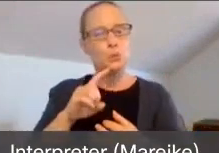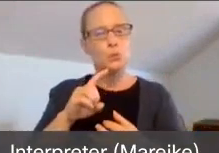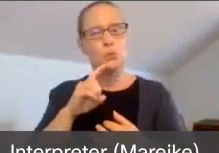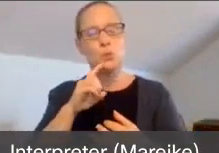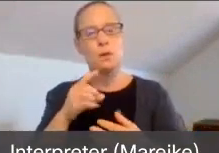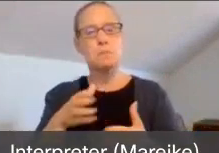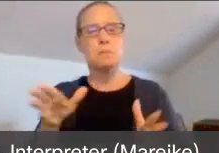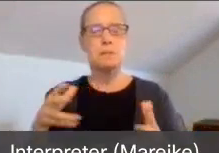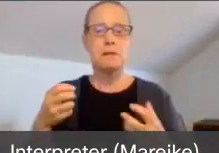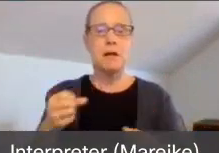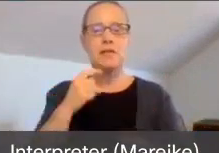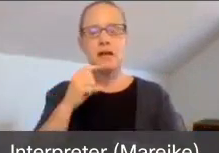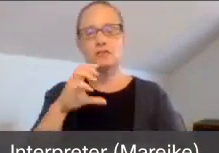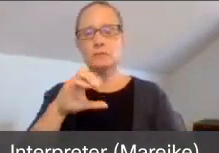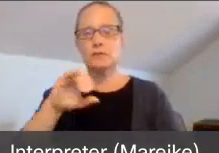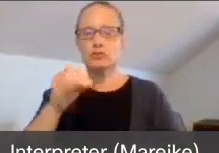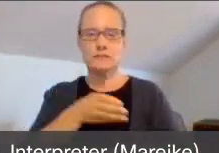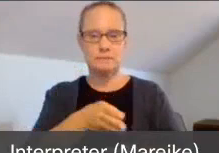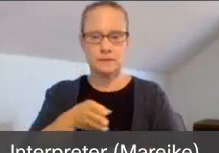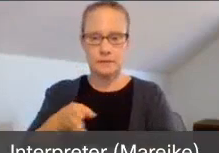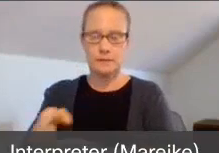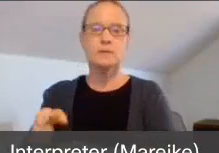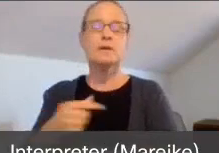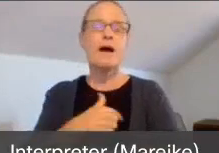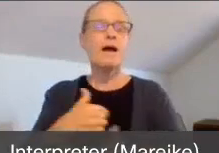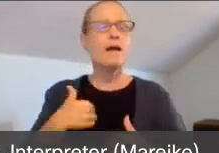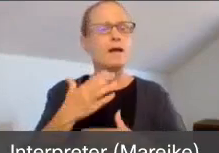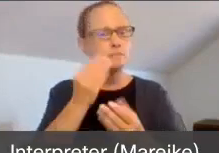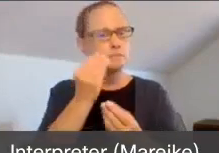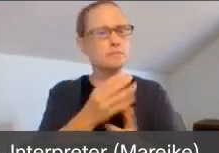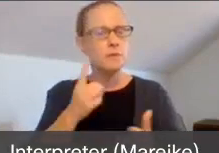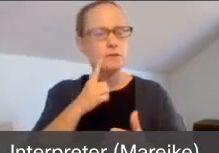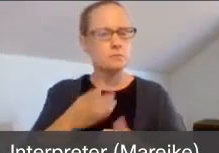we start our presentations, I have some housekeeping items to review.